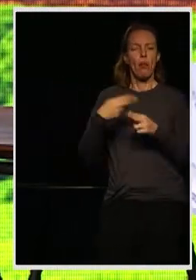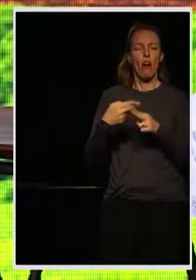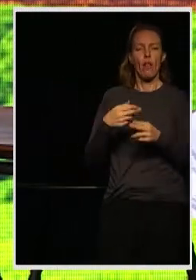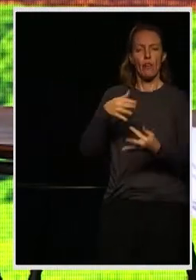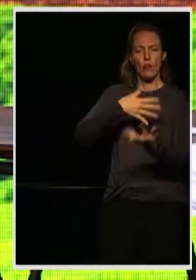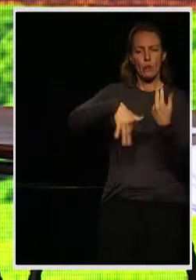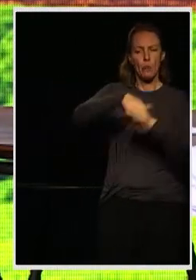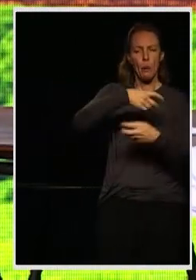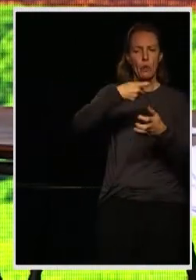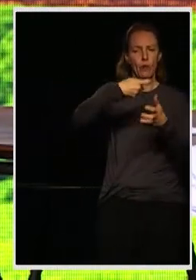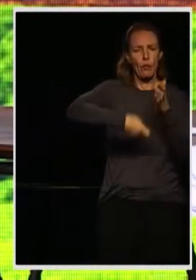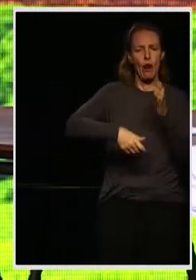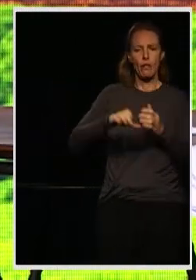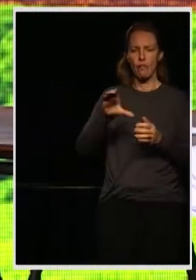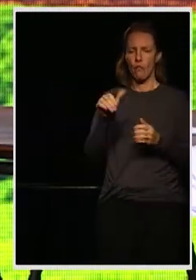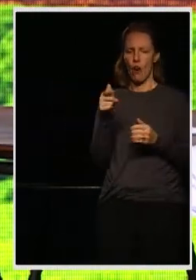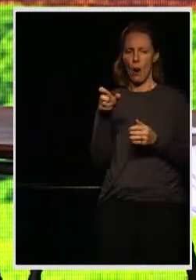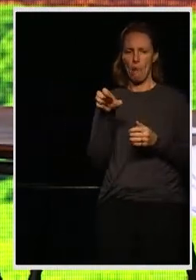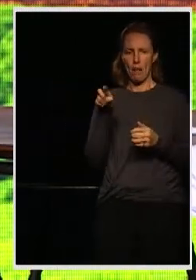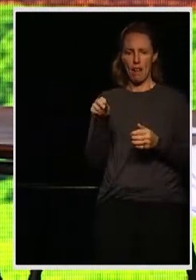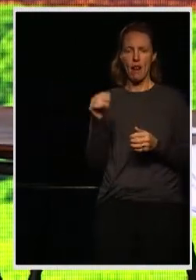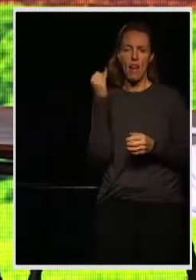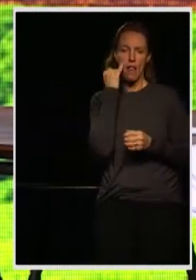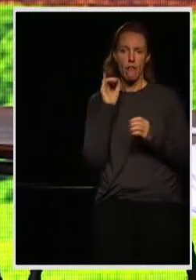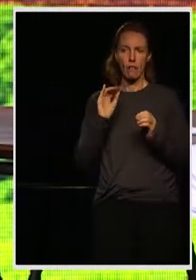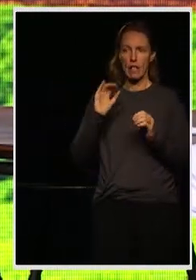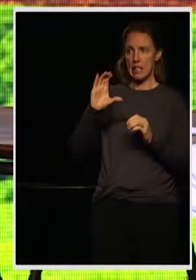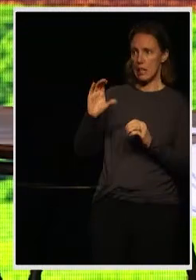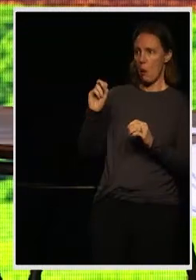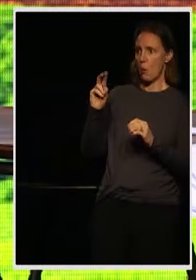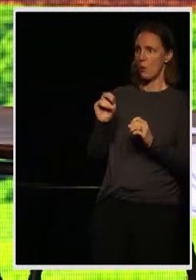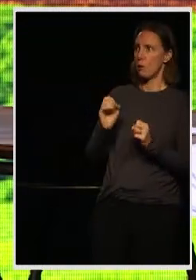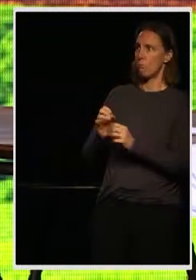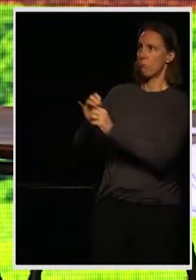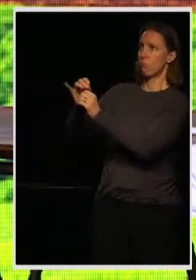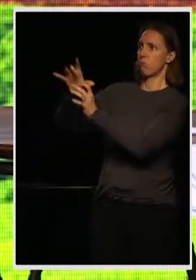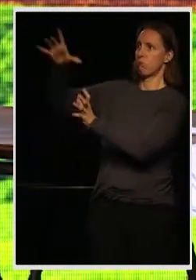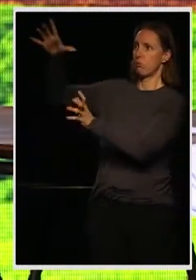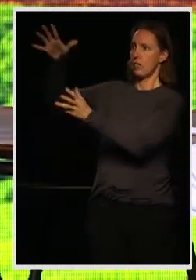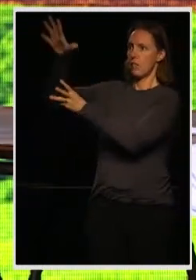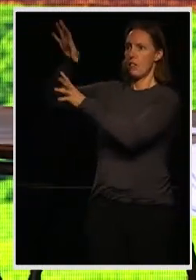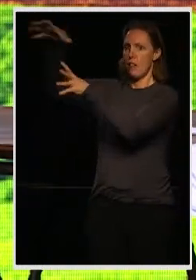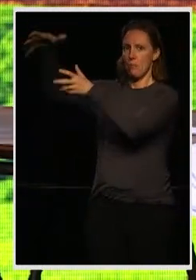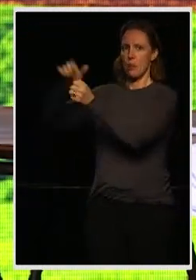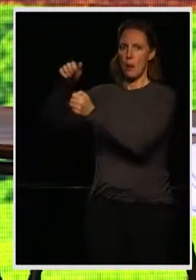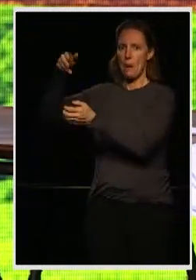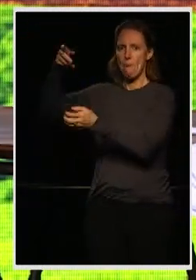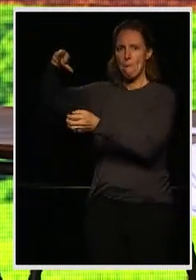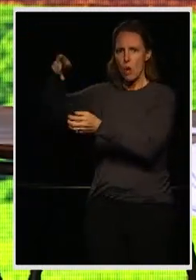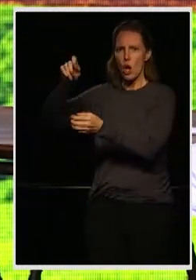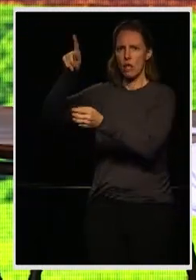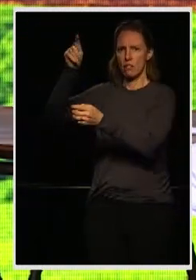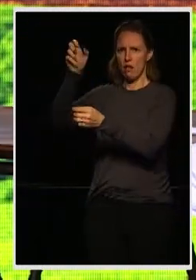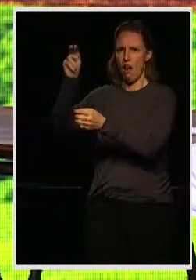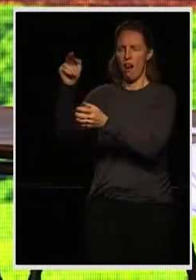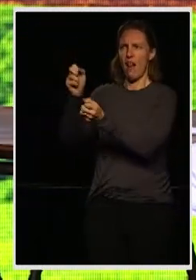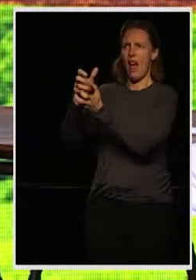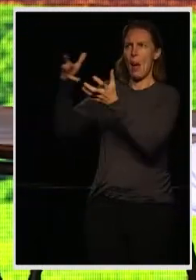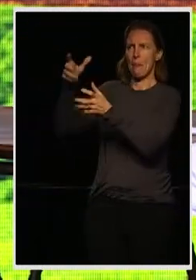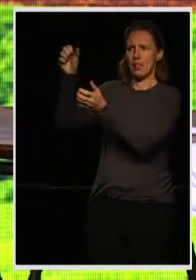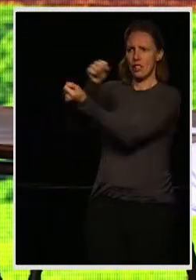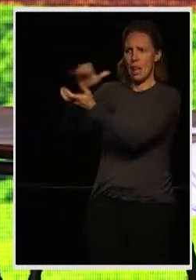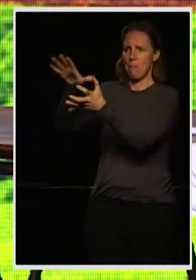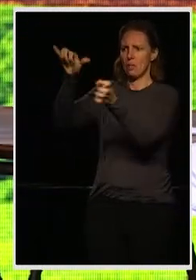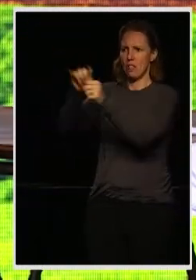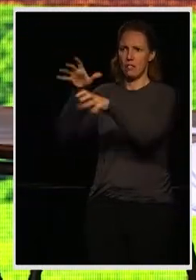social cost of carbon, and that's if you put CO2 into the atmosphere per ton, how much damage does it inflict